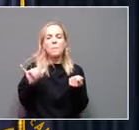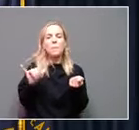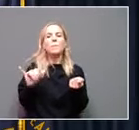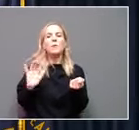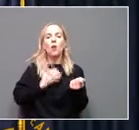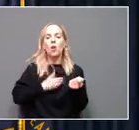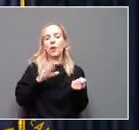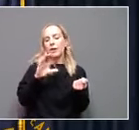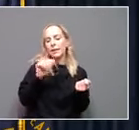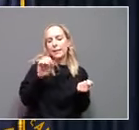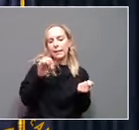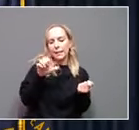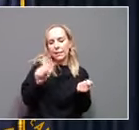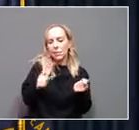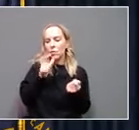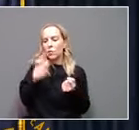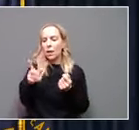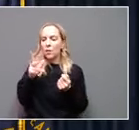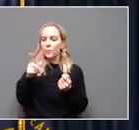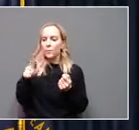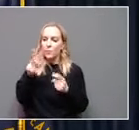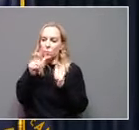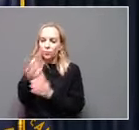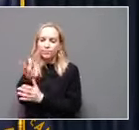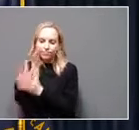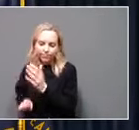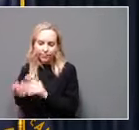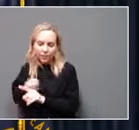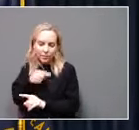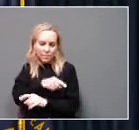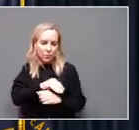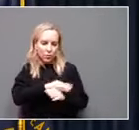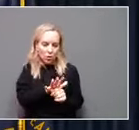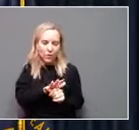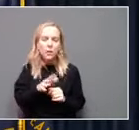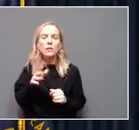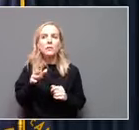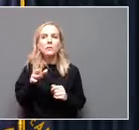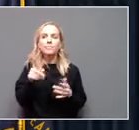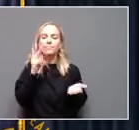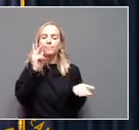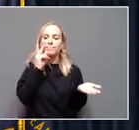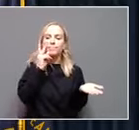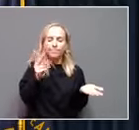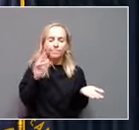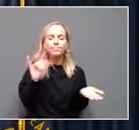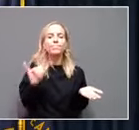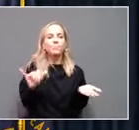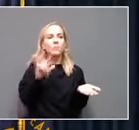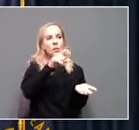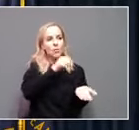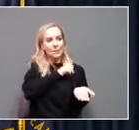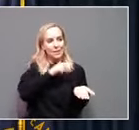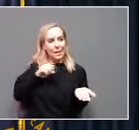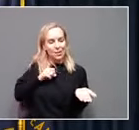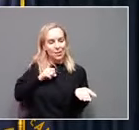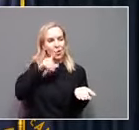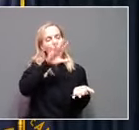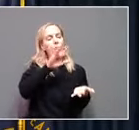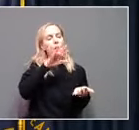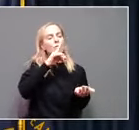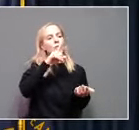and our loss of life. If you just draw the line where the legislature removed authority from the